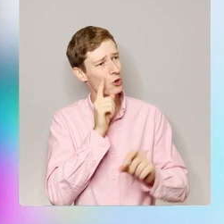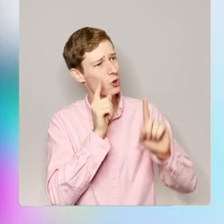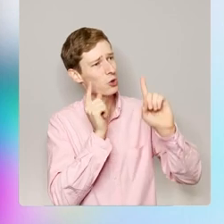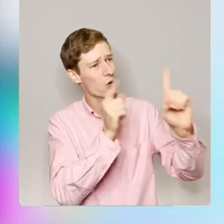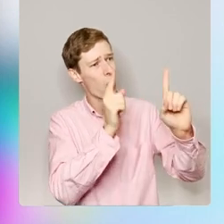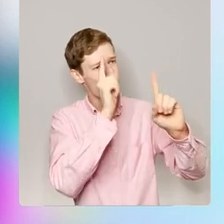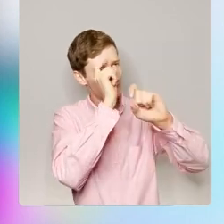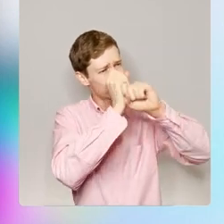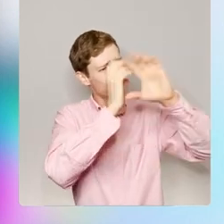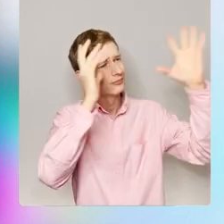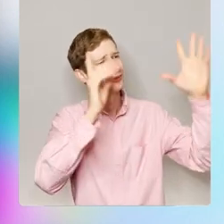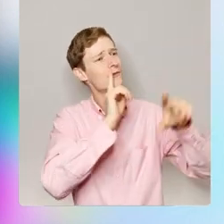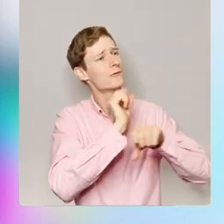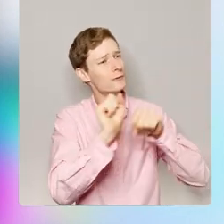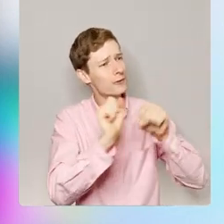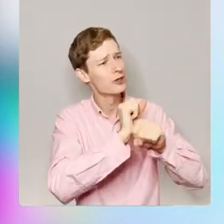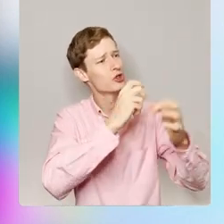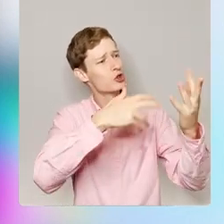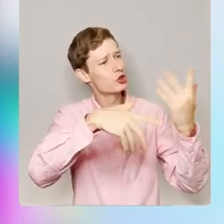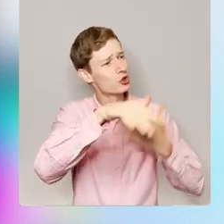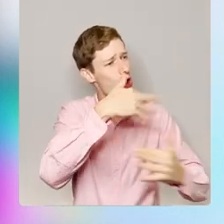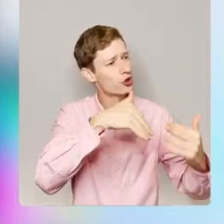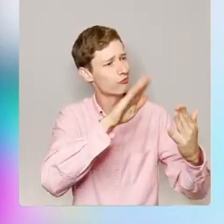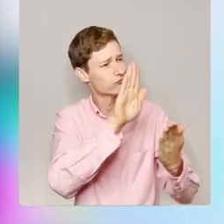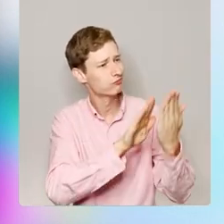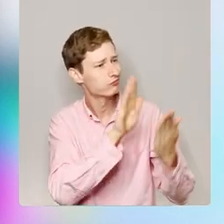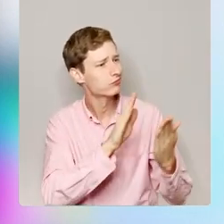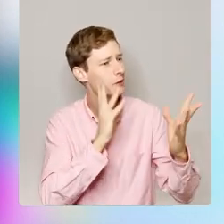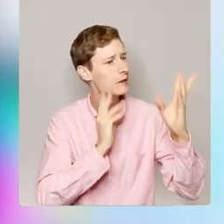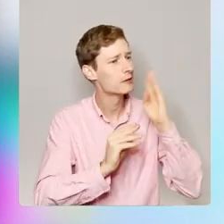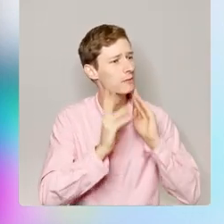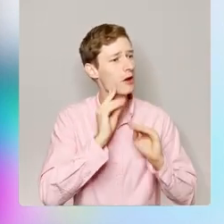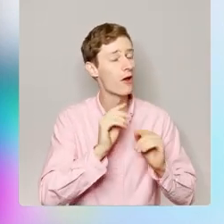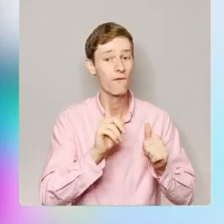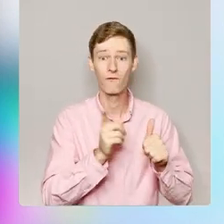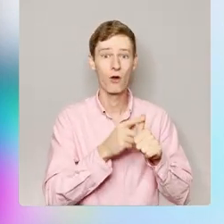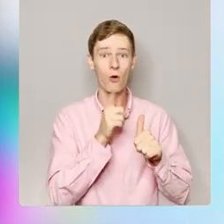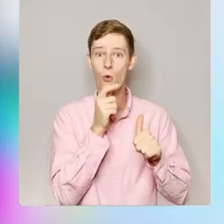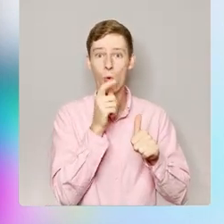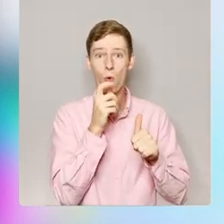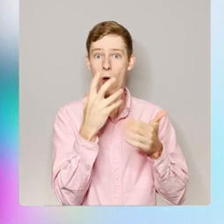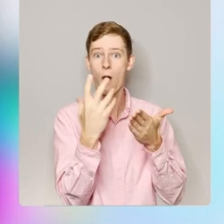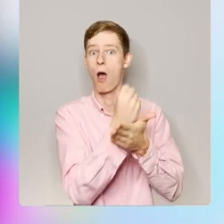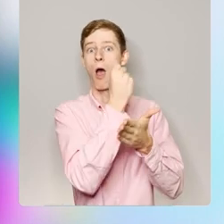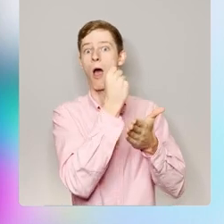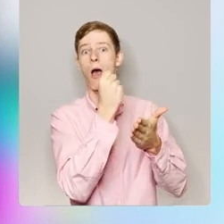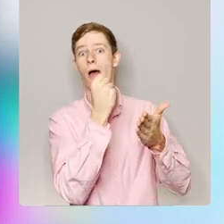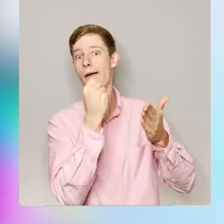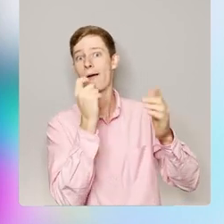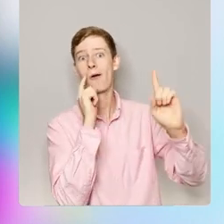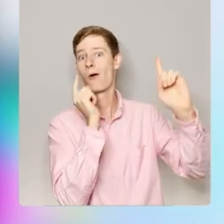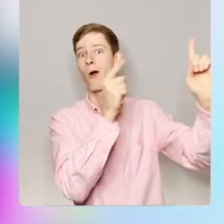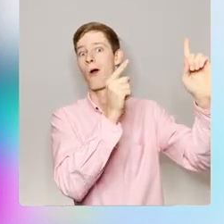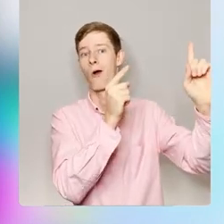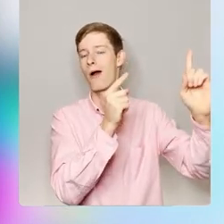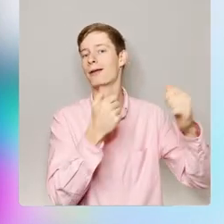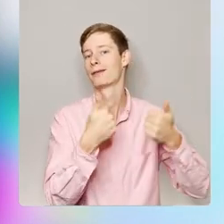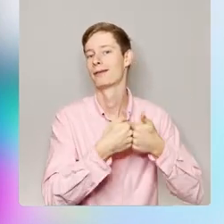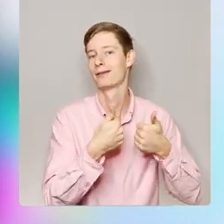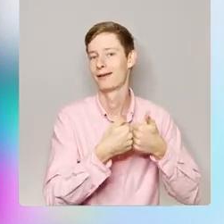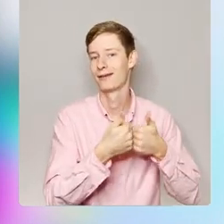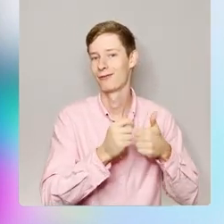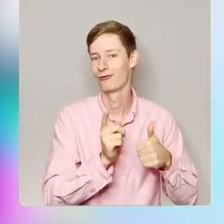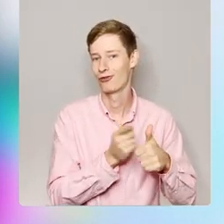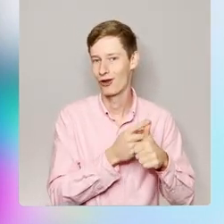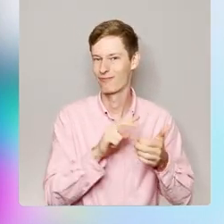persistent, co-present experience, I mean, that's going to be achieved by games first. And so this innovative work is absolutely critical to